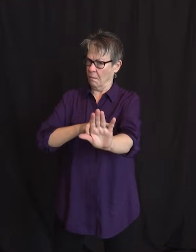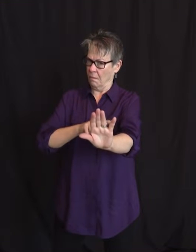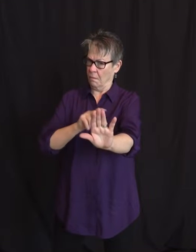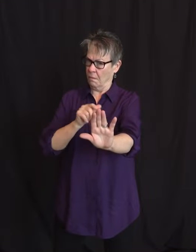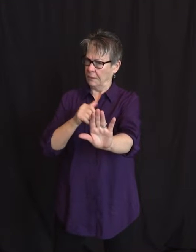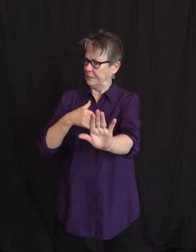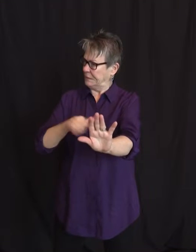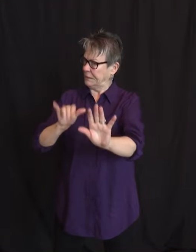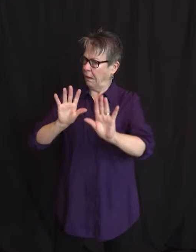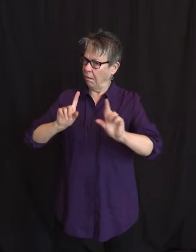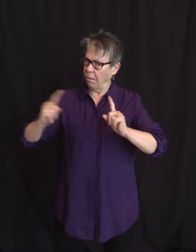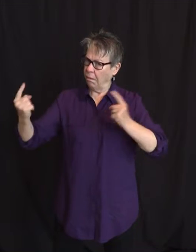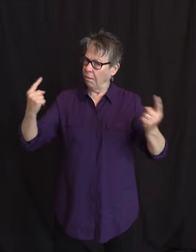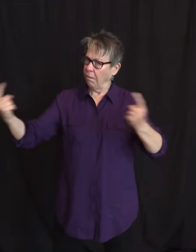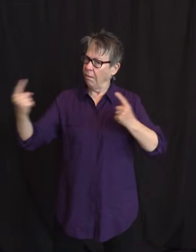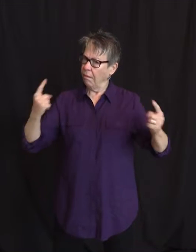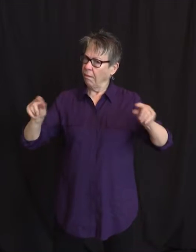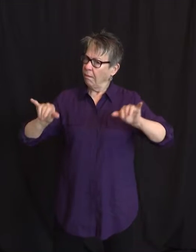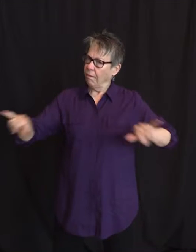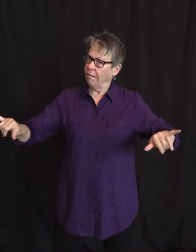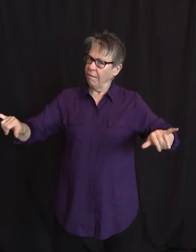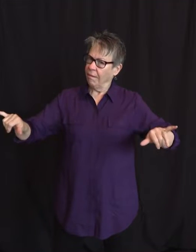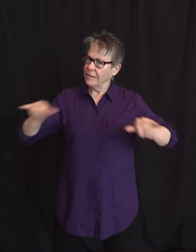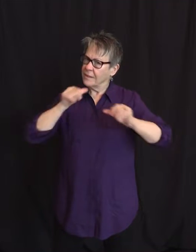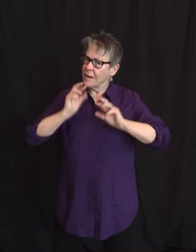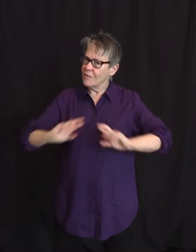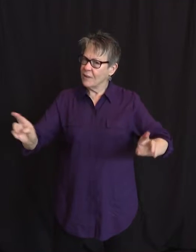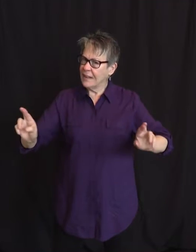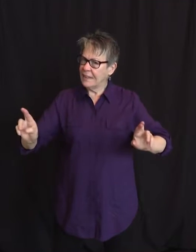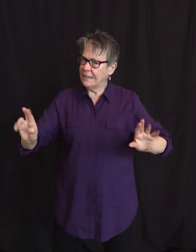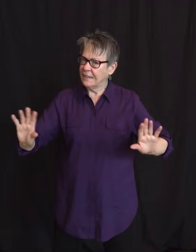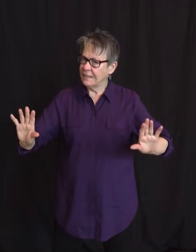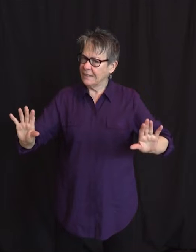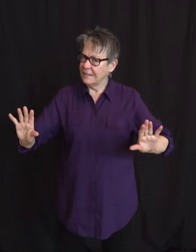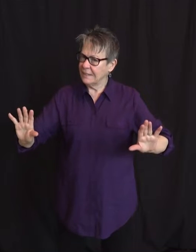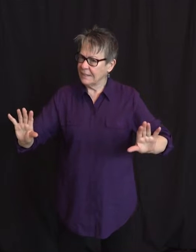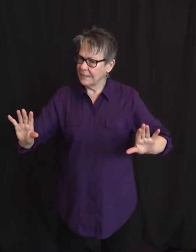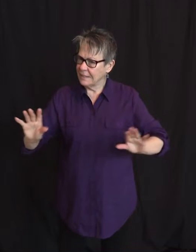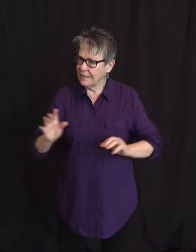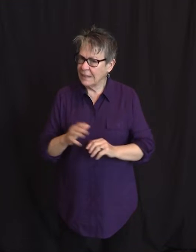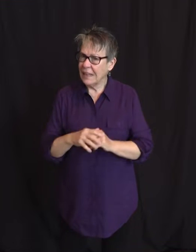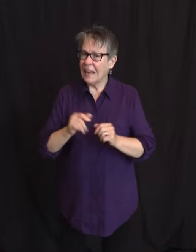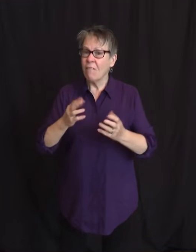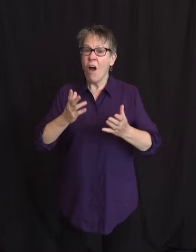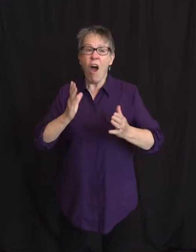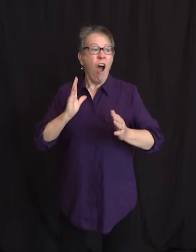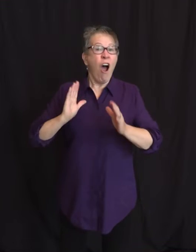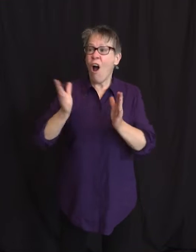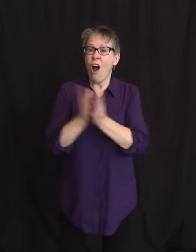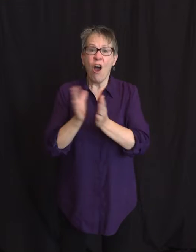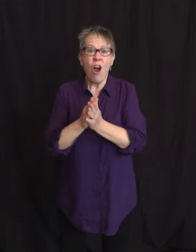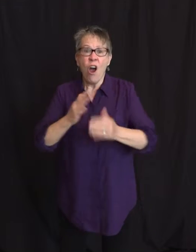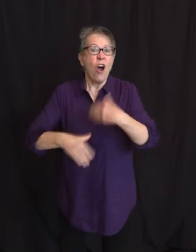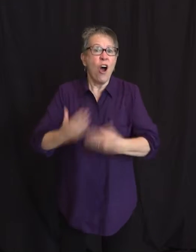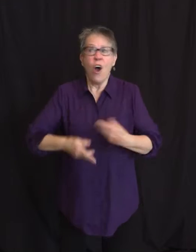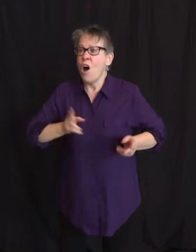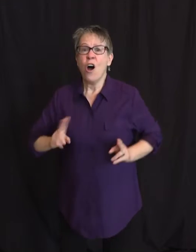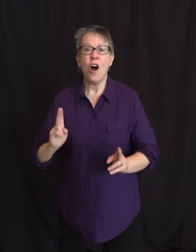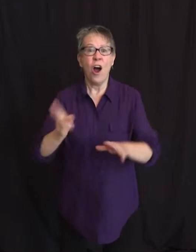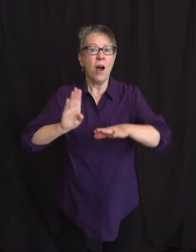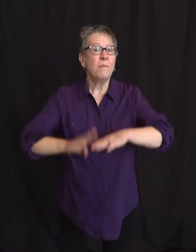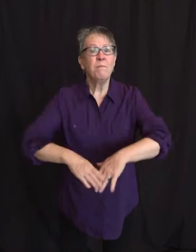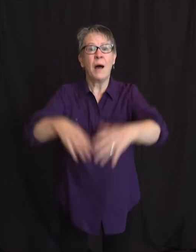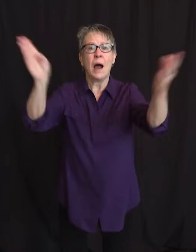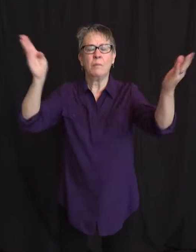come along for the ride, but that every community is along with us. By example, I had a good conversation Saturday